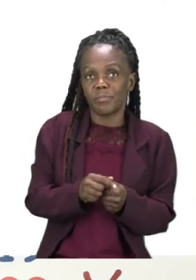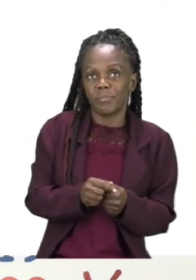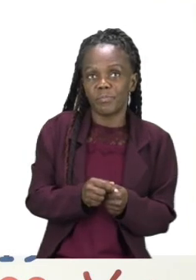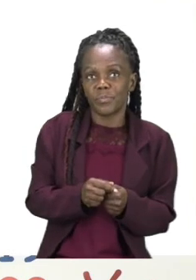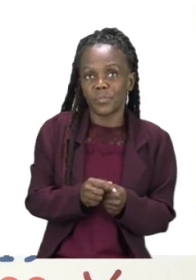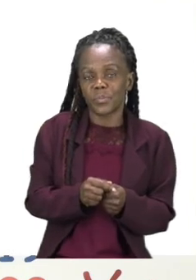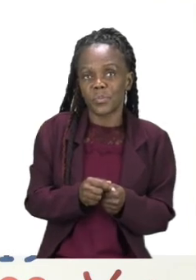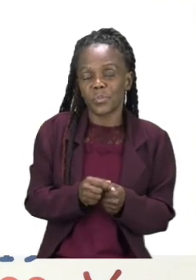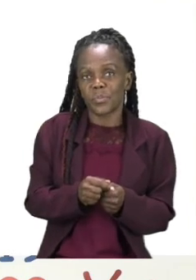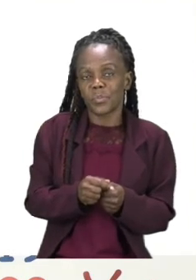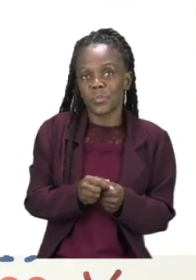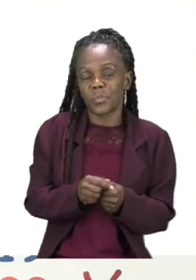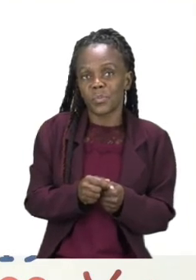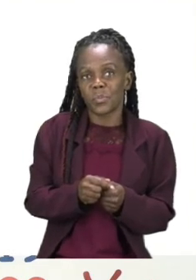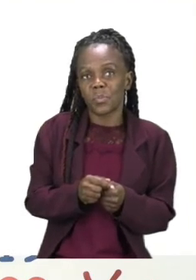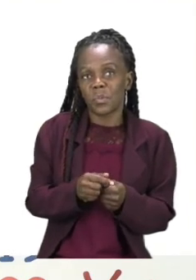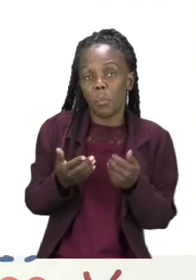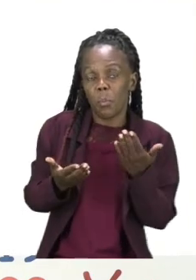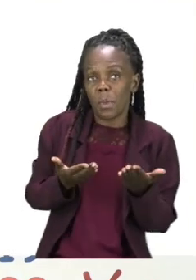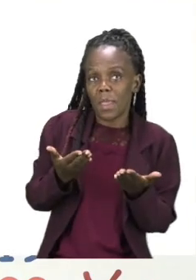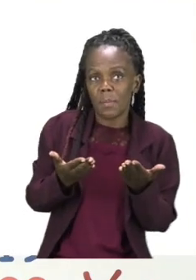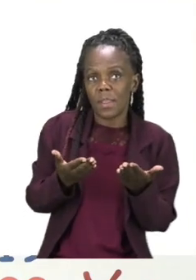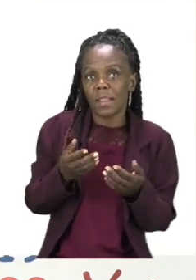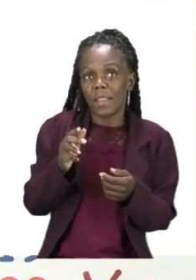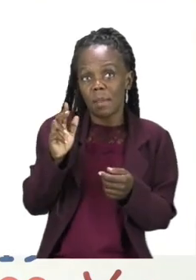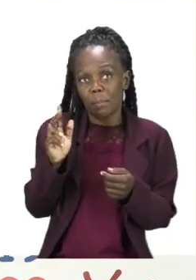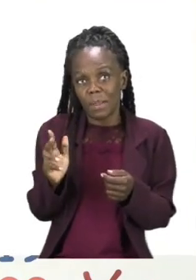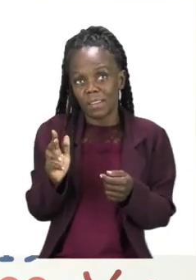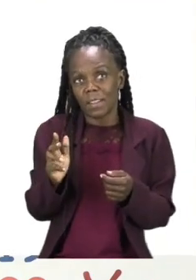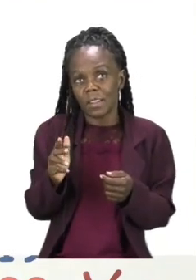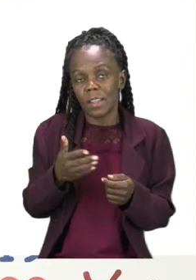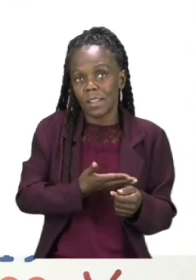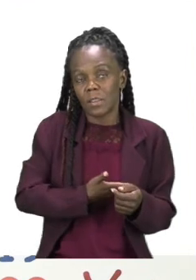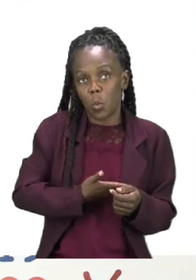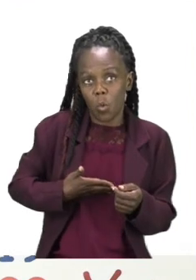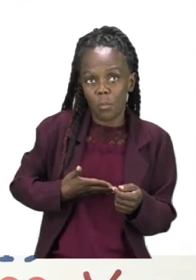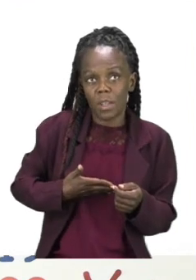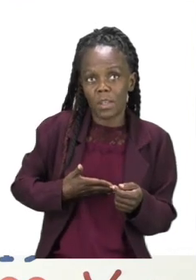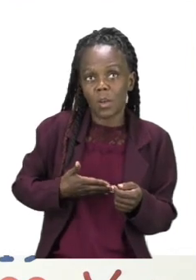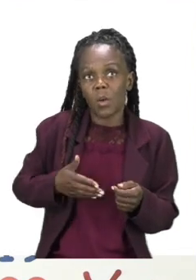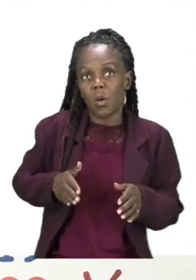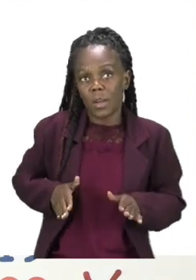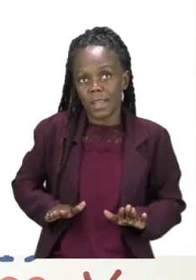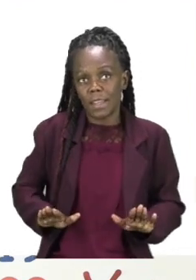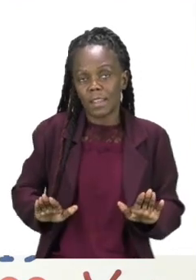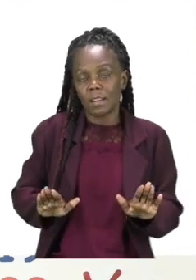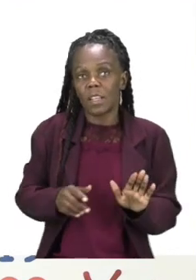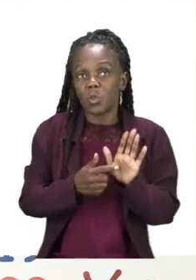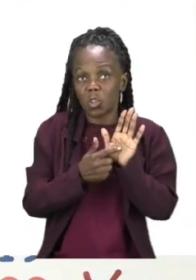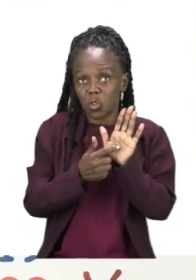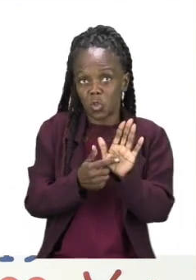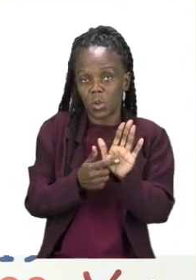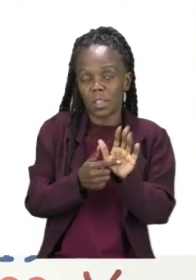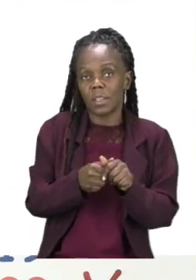And then if that person is a girl or a woman, we point to that girl or woman